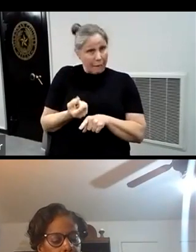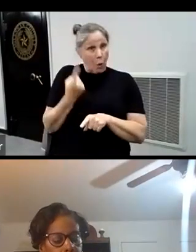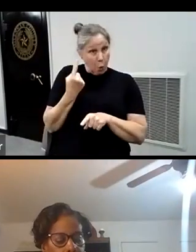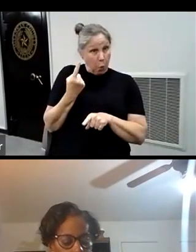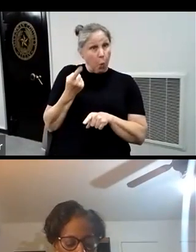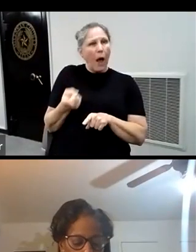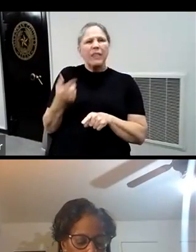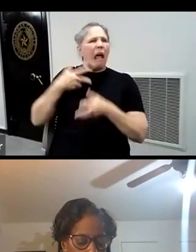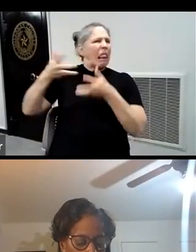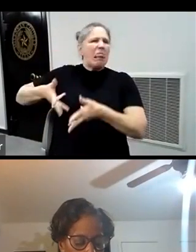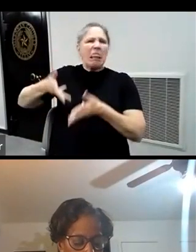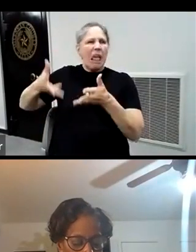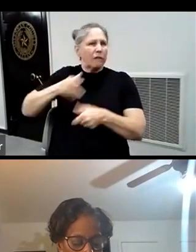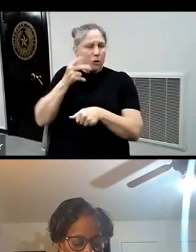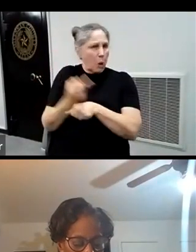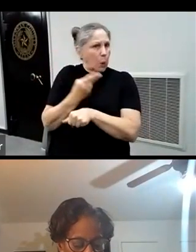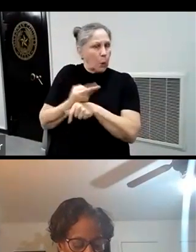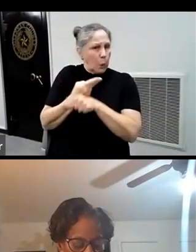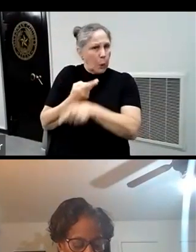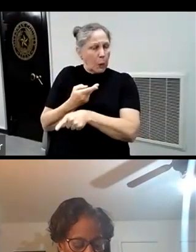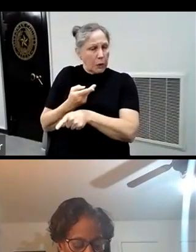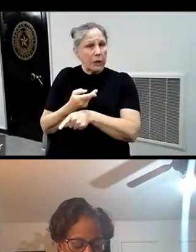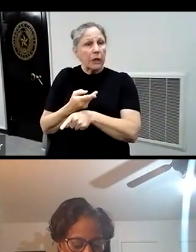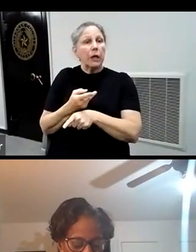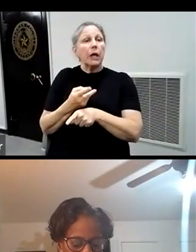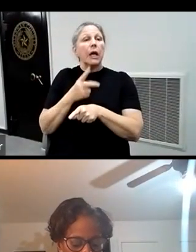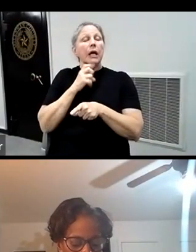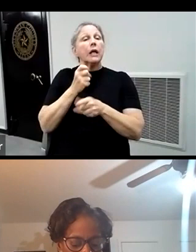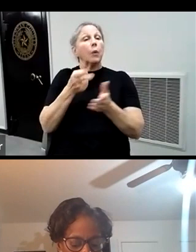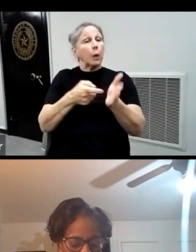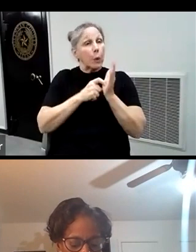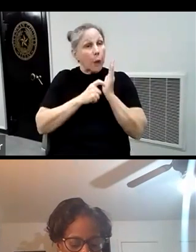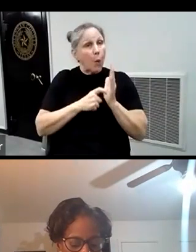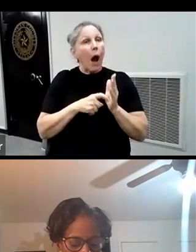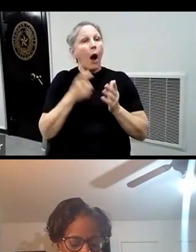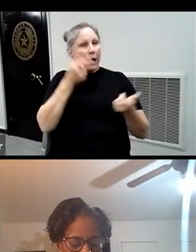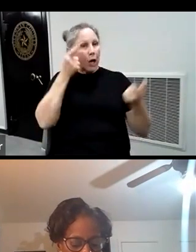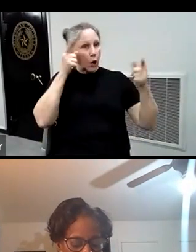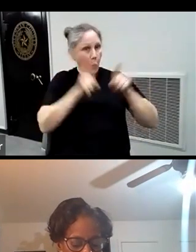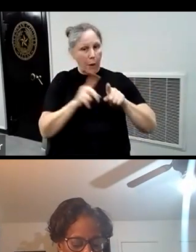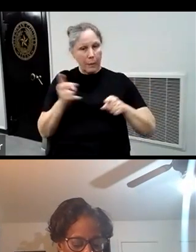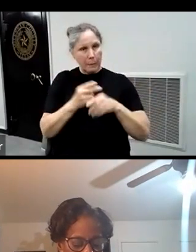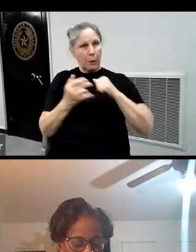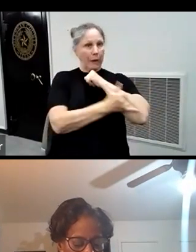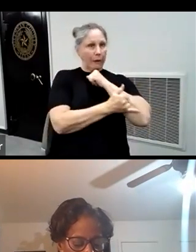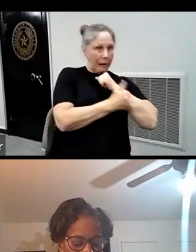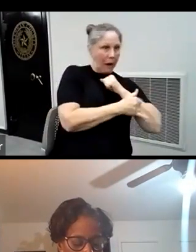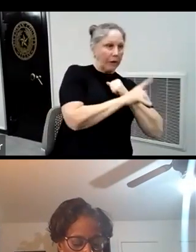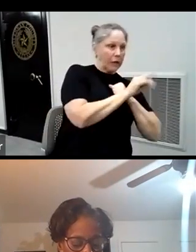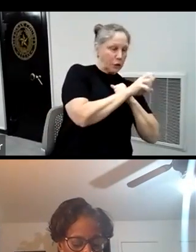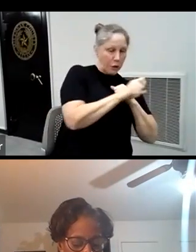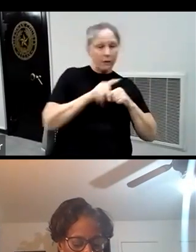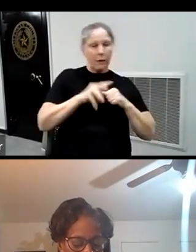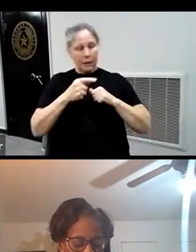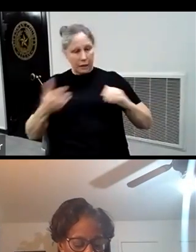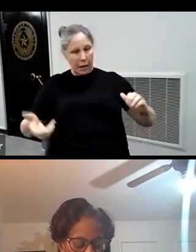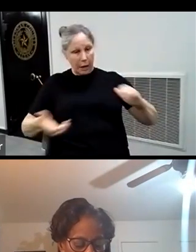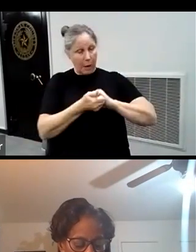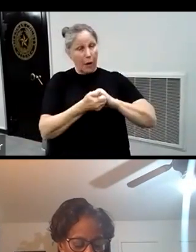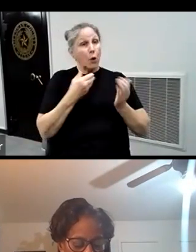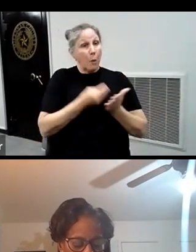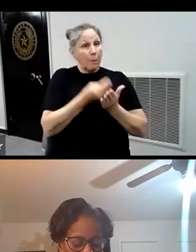surplus. They required an interlocal to make that purchase. The purchase price is